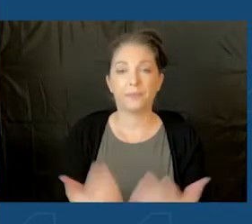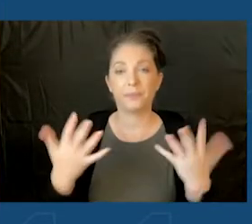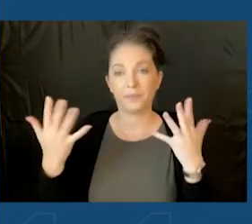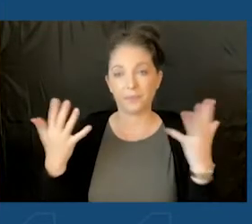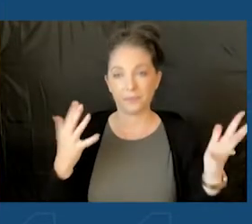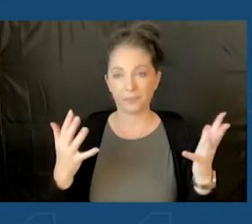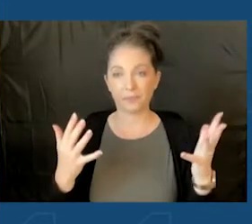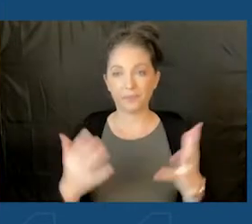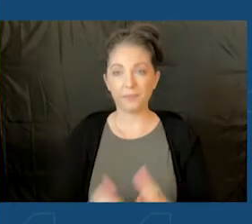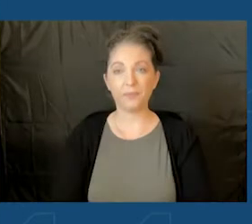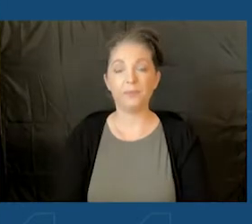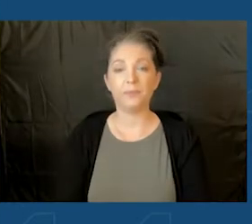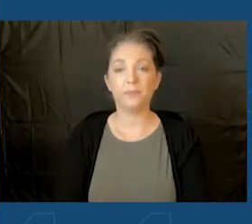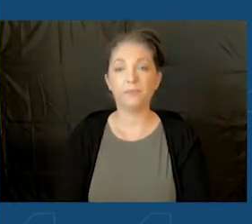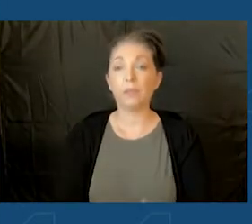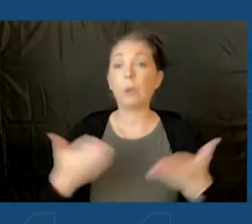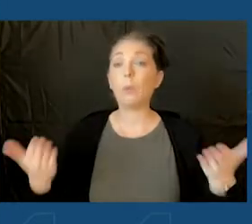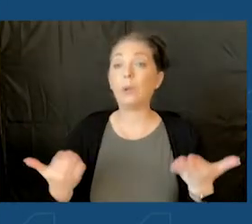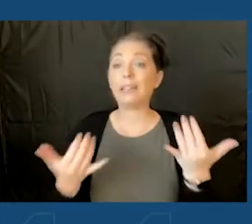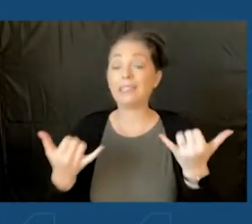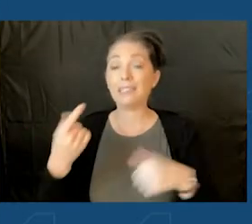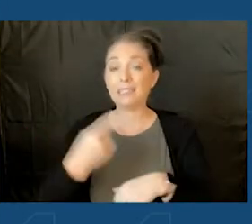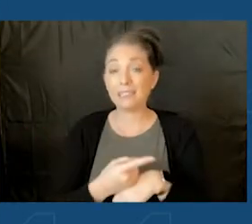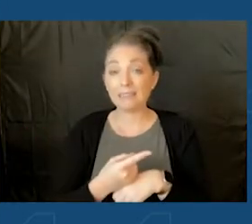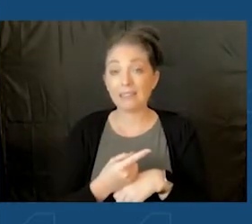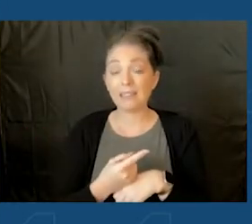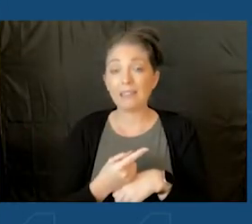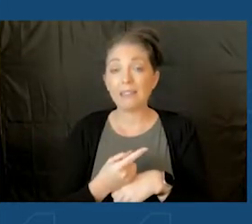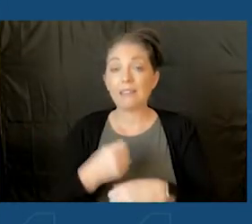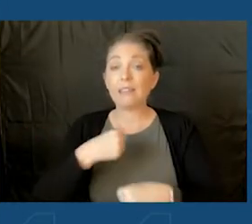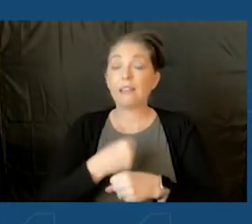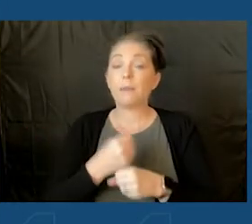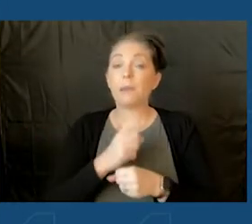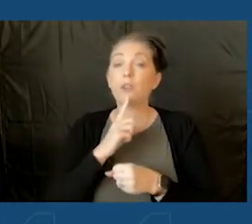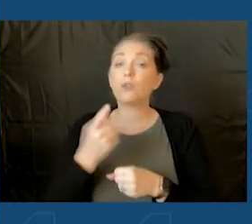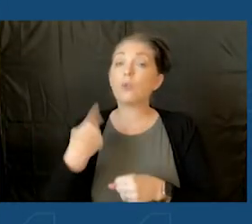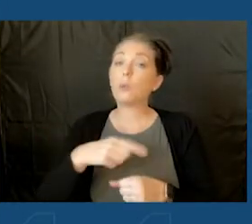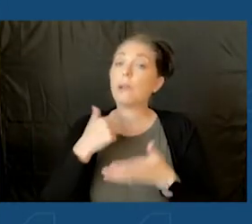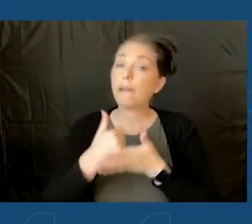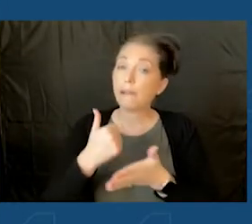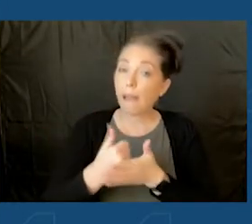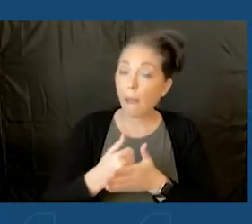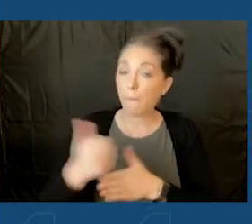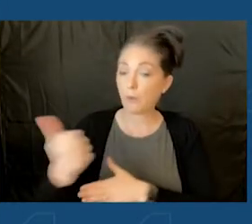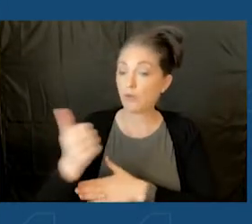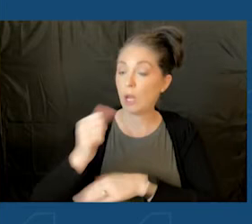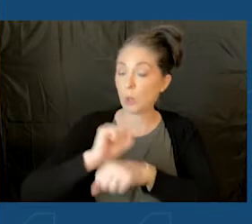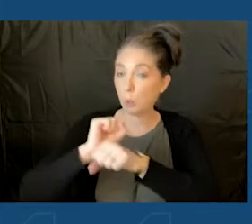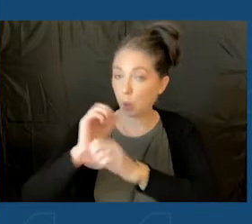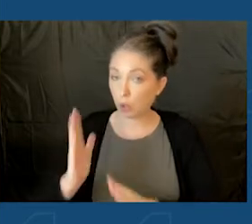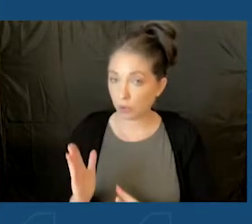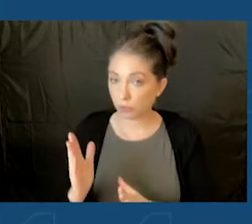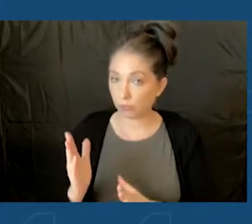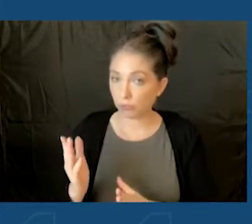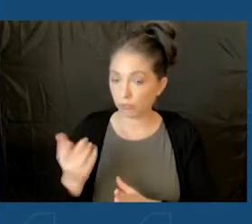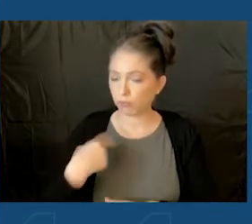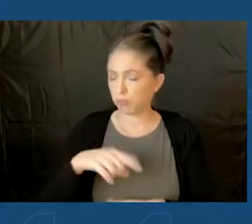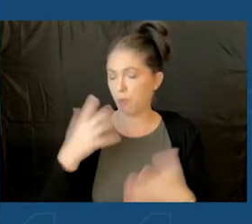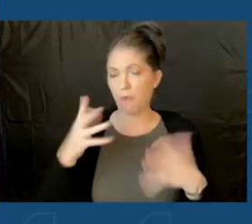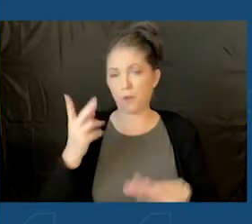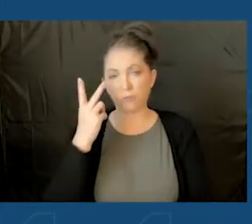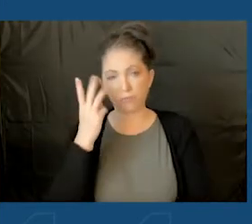We're here today and about making sure that we help transit workers. And we have all witnessed and have data